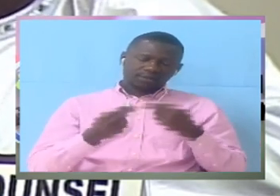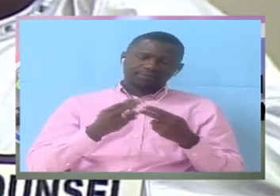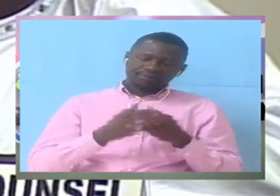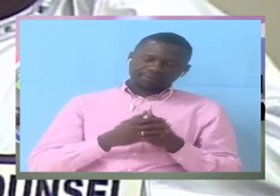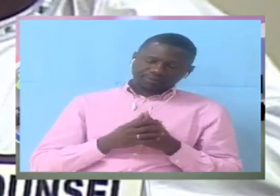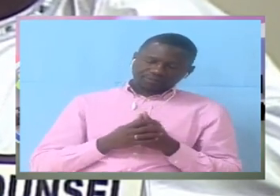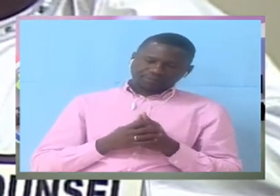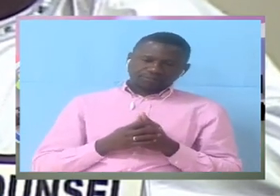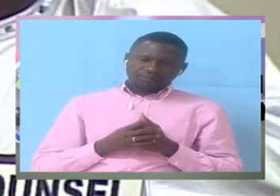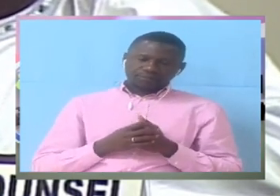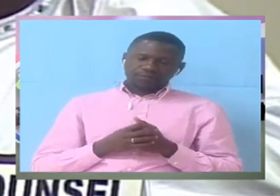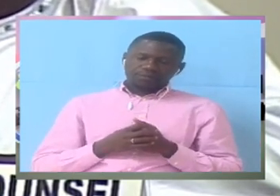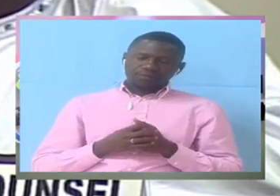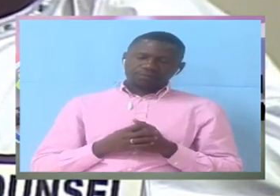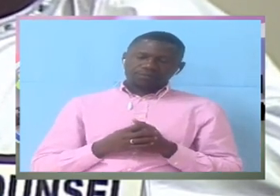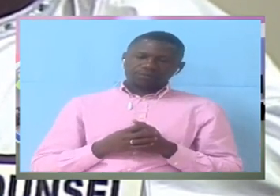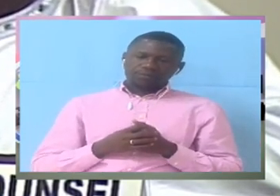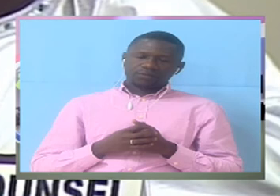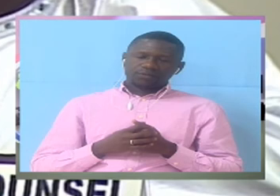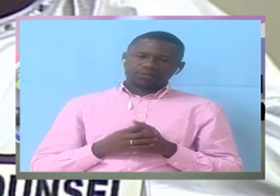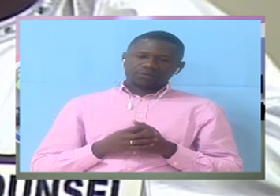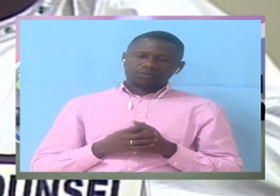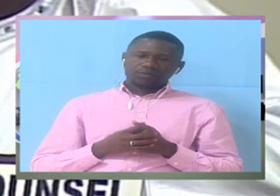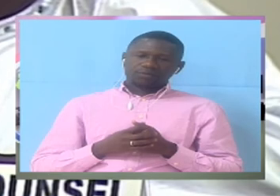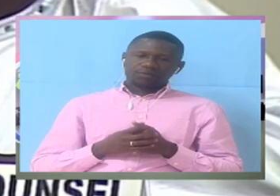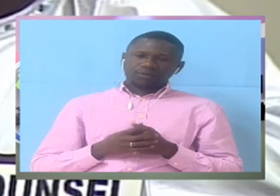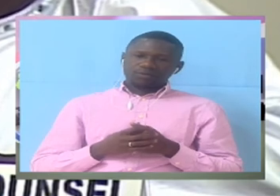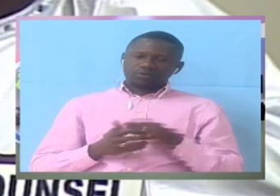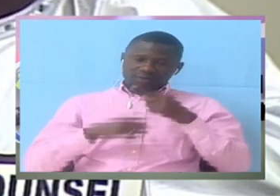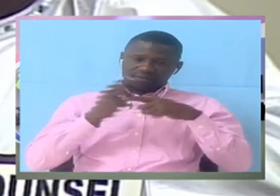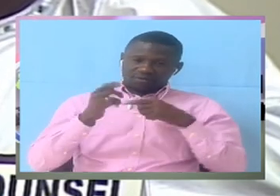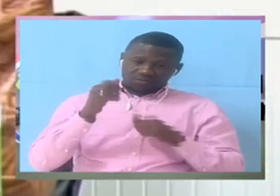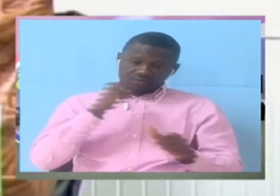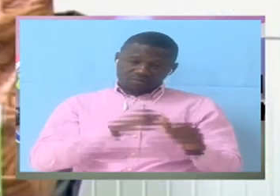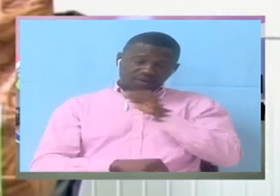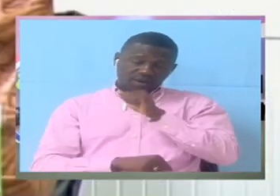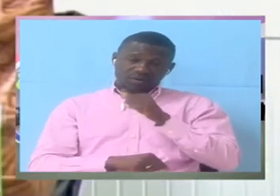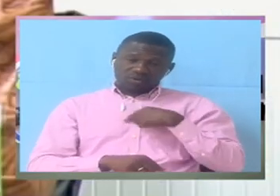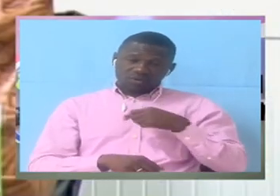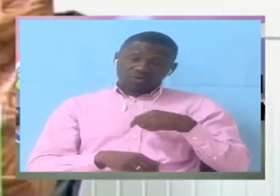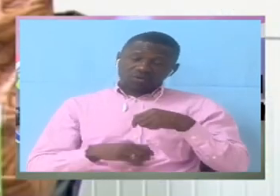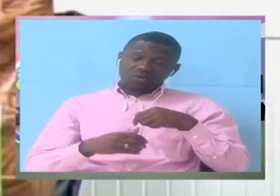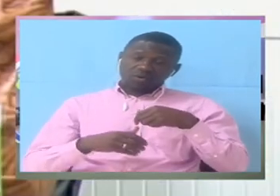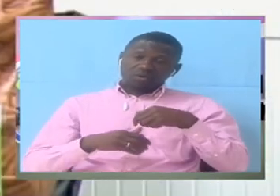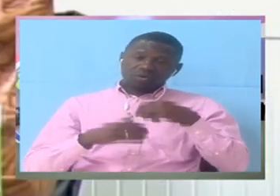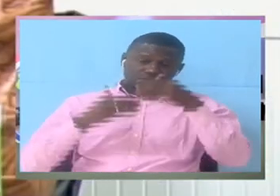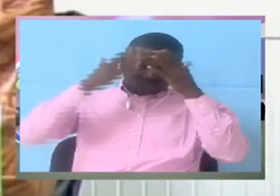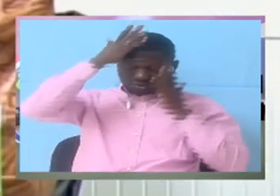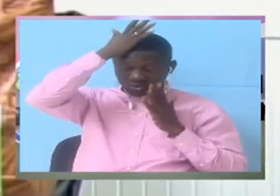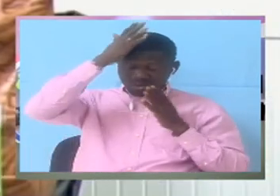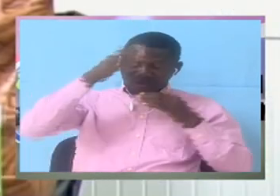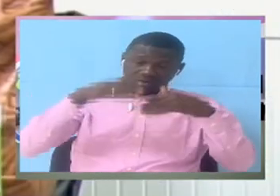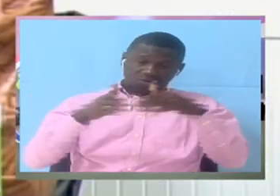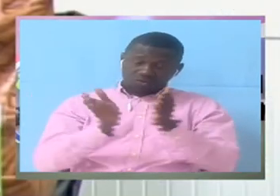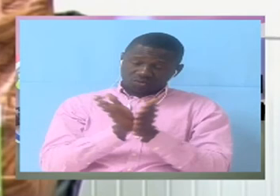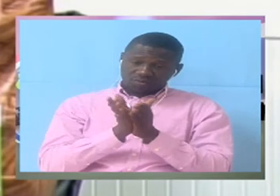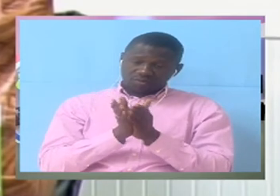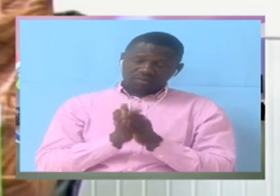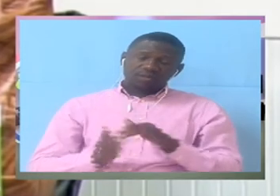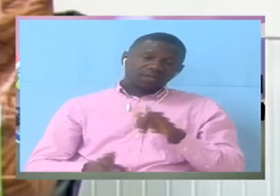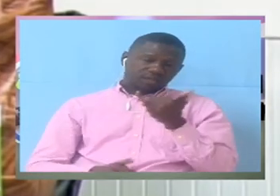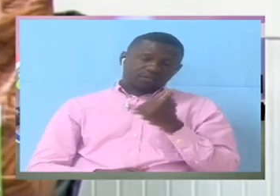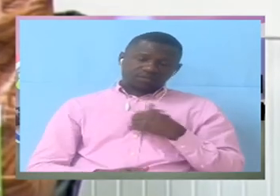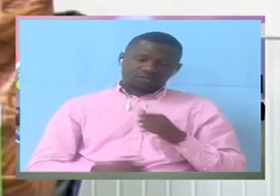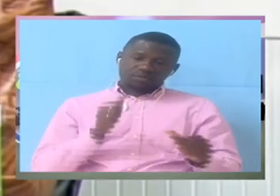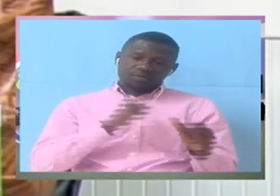ila bululal. Ebulu inata muru ila sojar kafuba nyintule bang. Amurta headquarters again. Yes, I